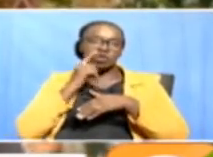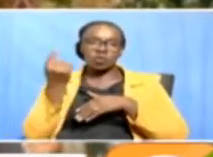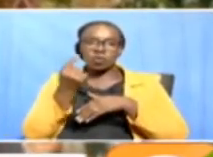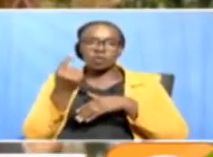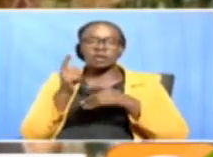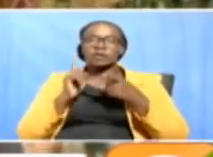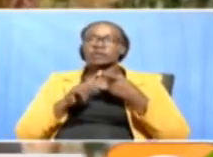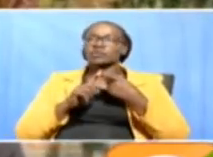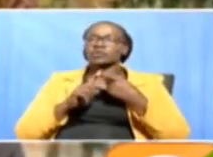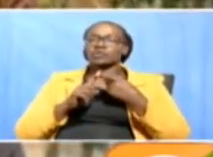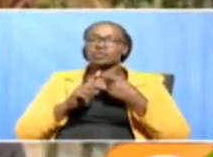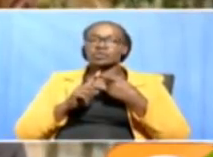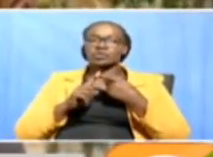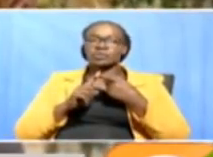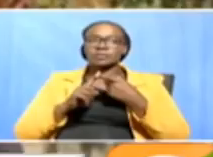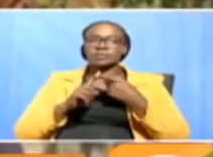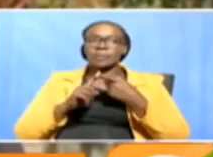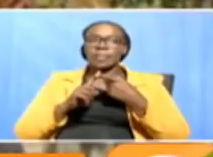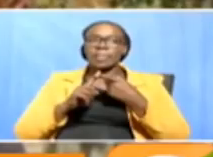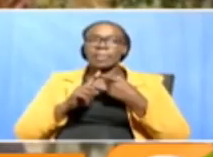to